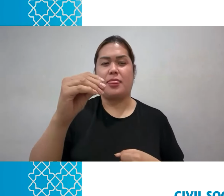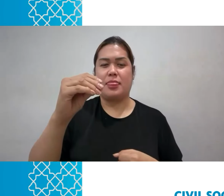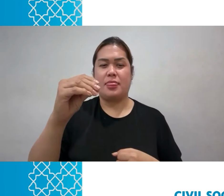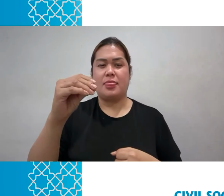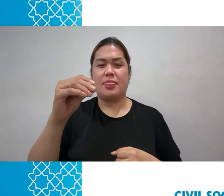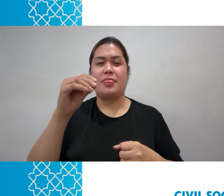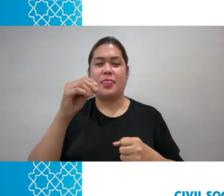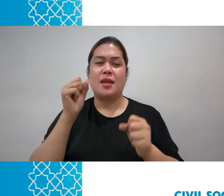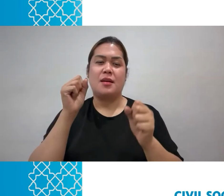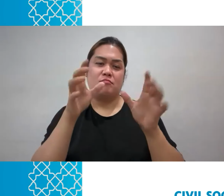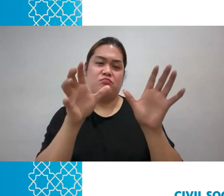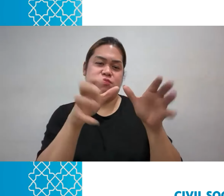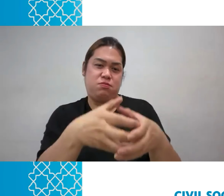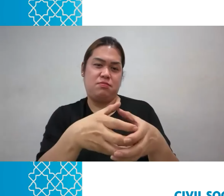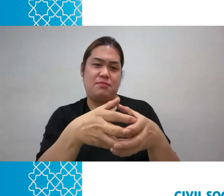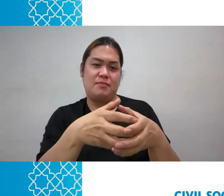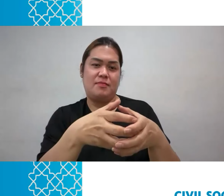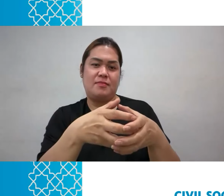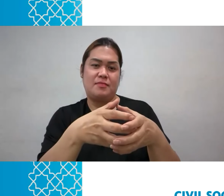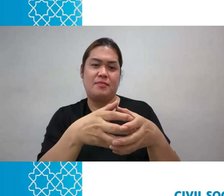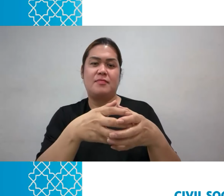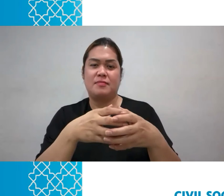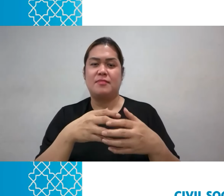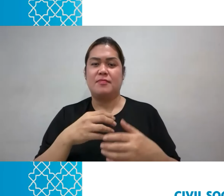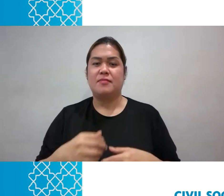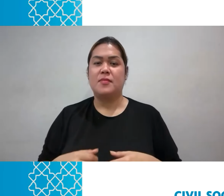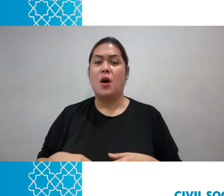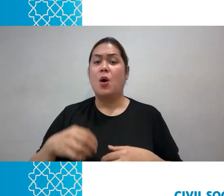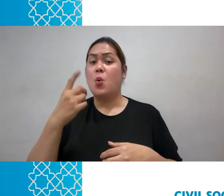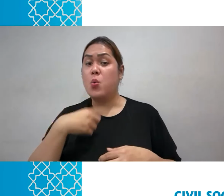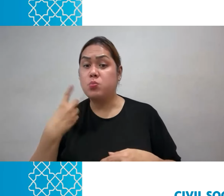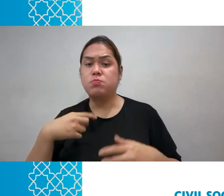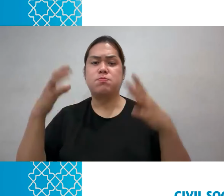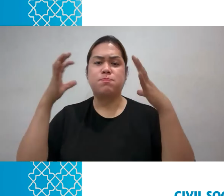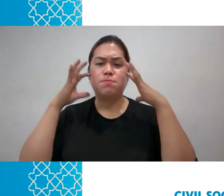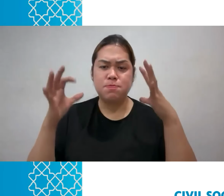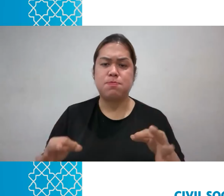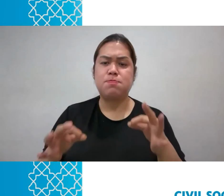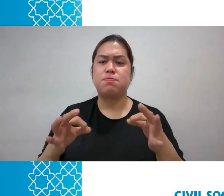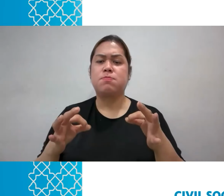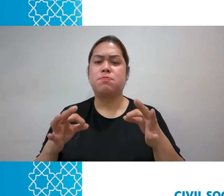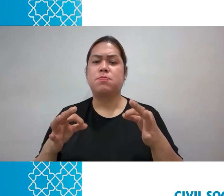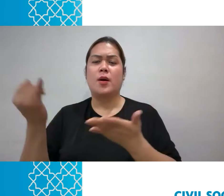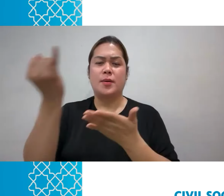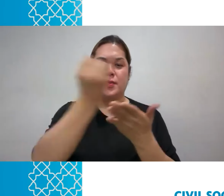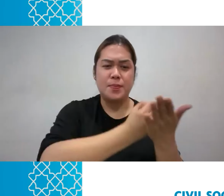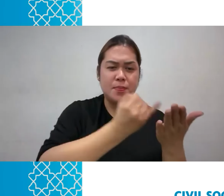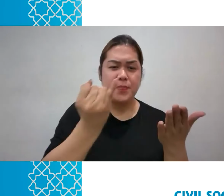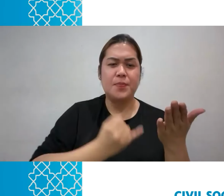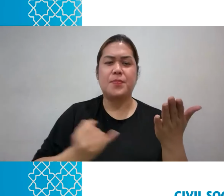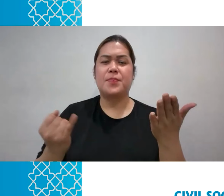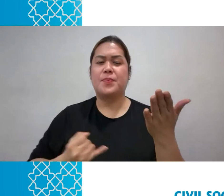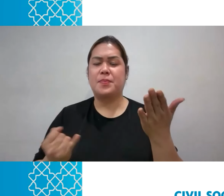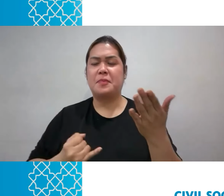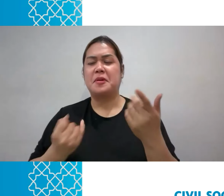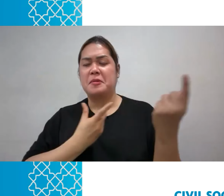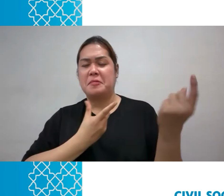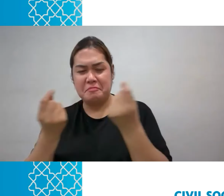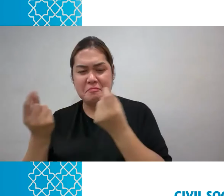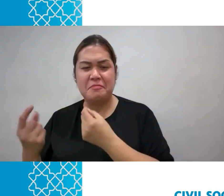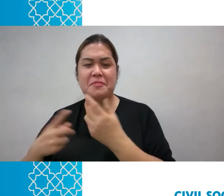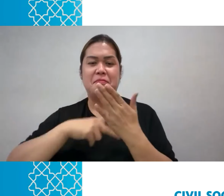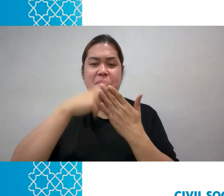And those who are making decisions, who are designing, who are implementing projects, mostly they are